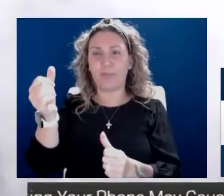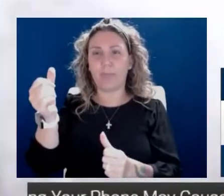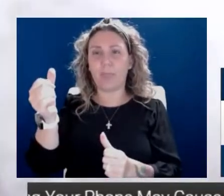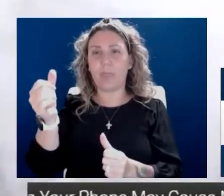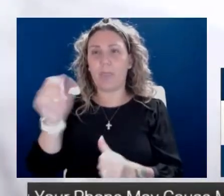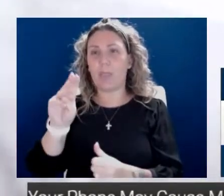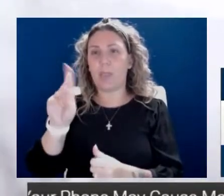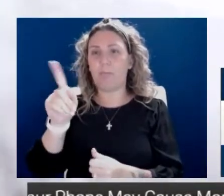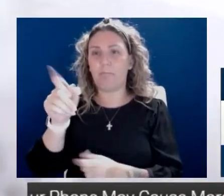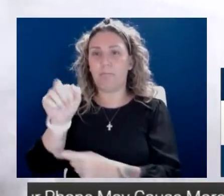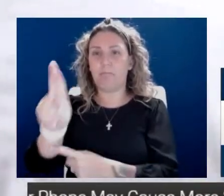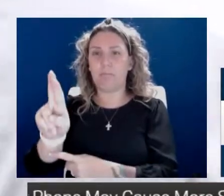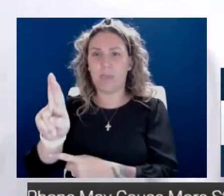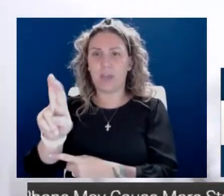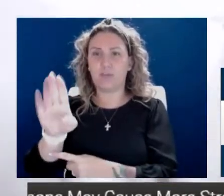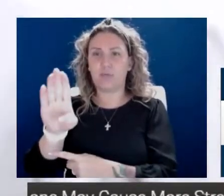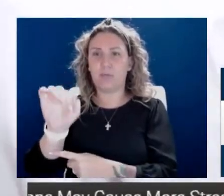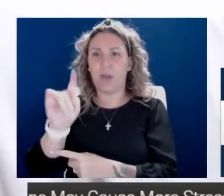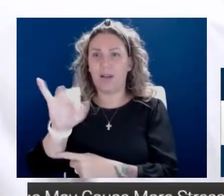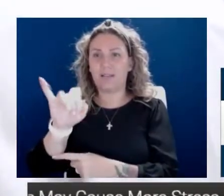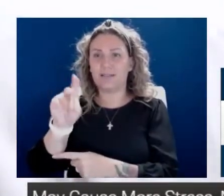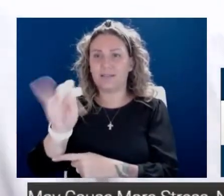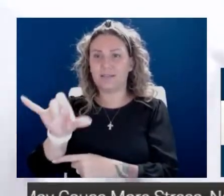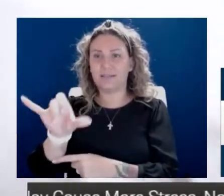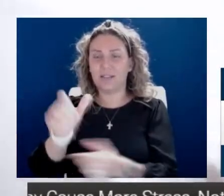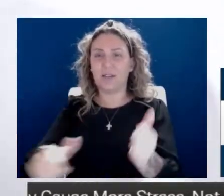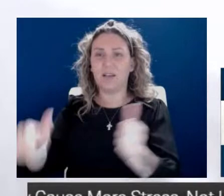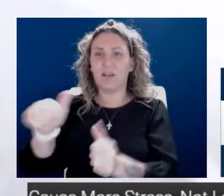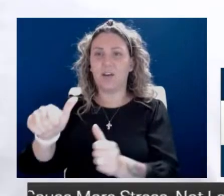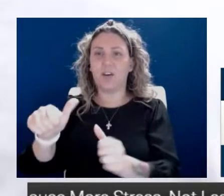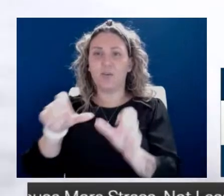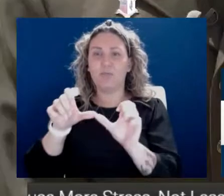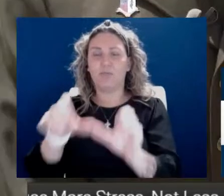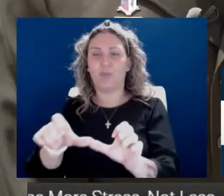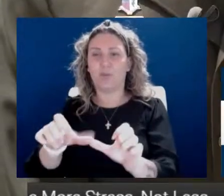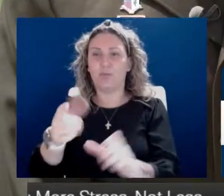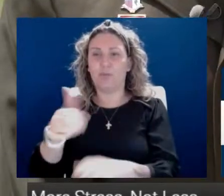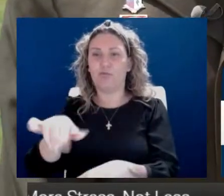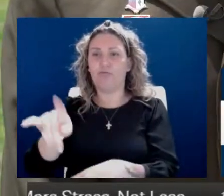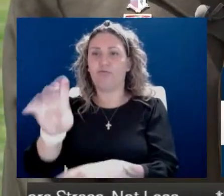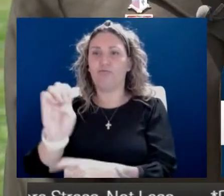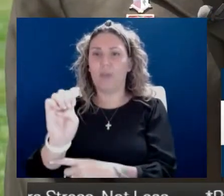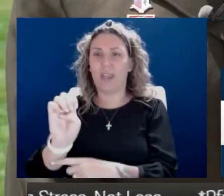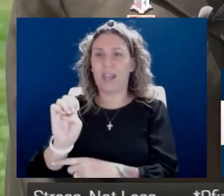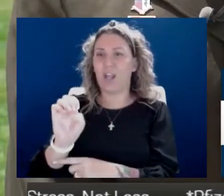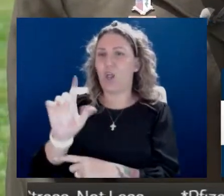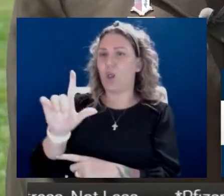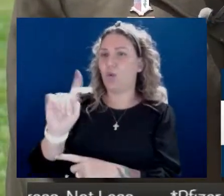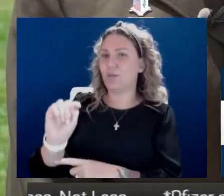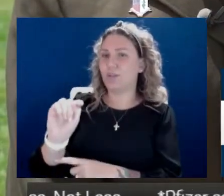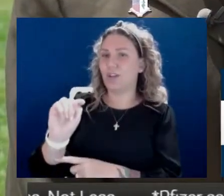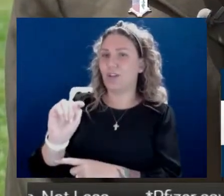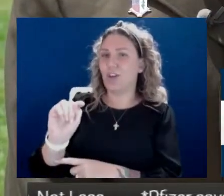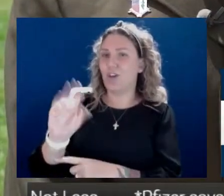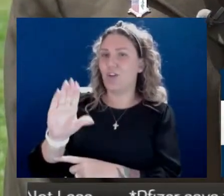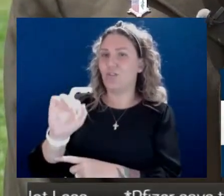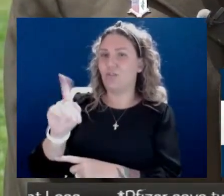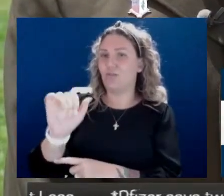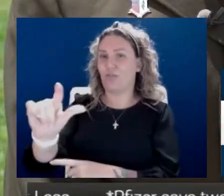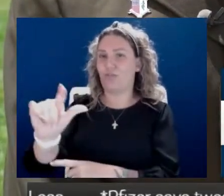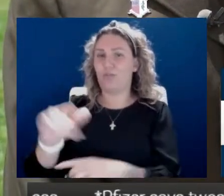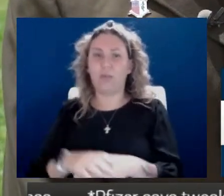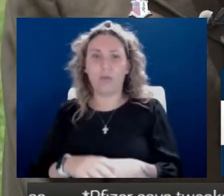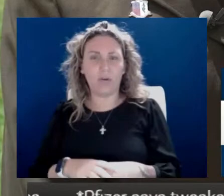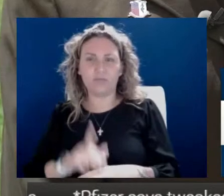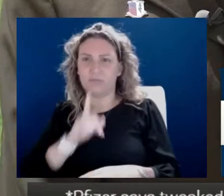is promoted to the permanent grade of Lieutenant Colonel. Being in a family with another service member, it's kind of special to share a